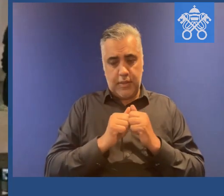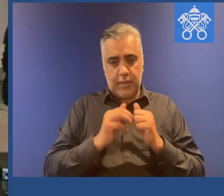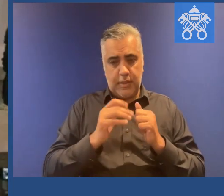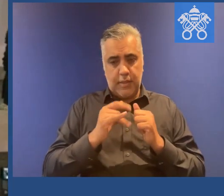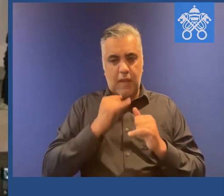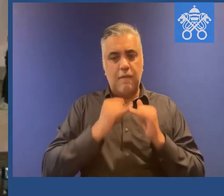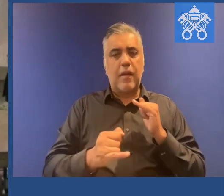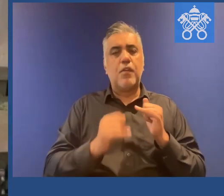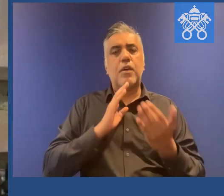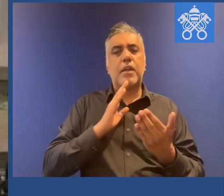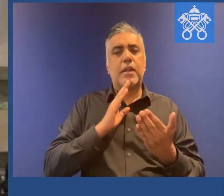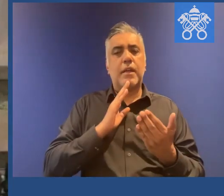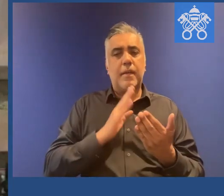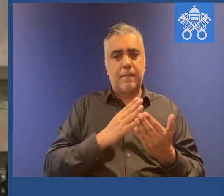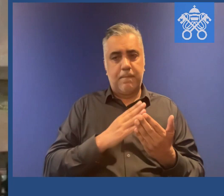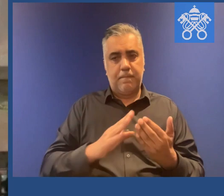a final hymn.